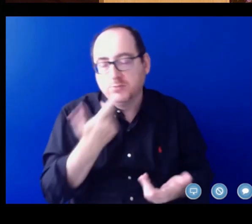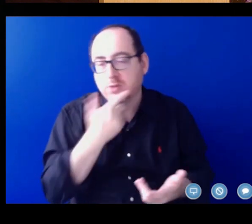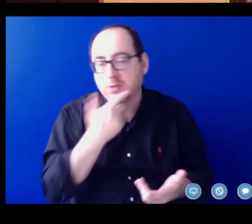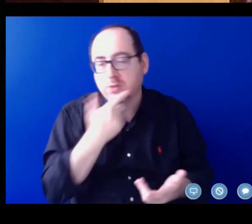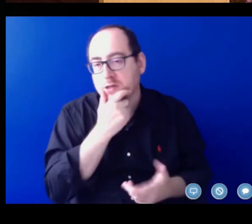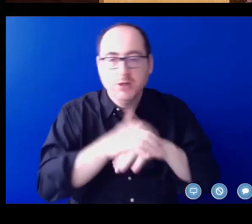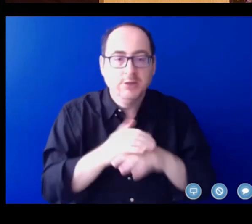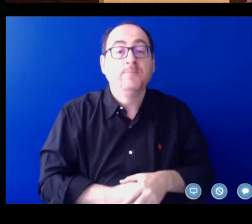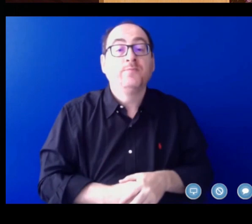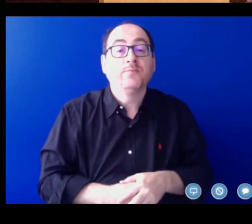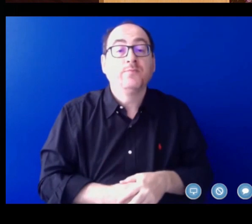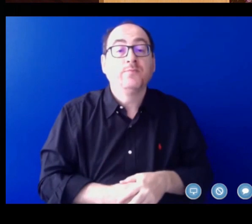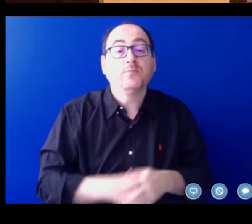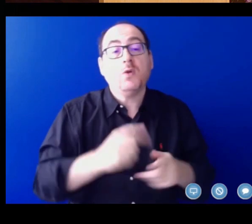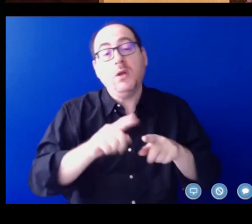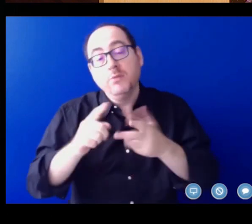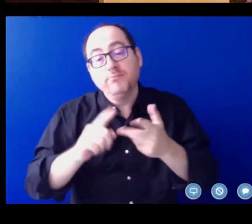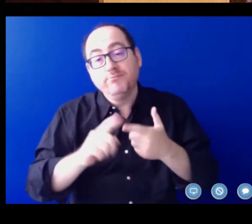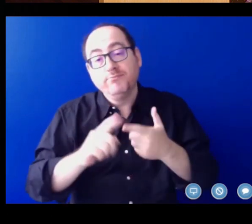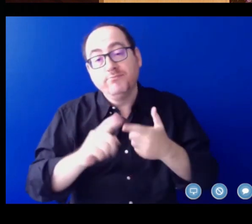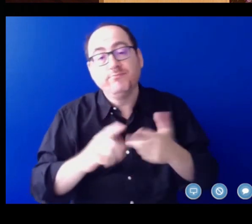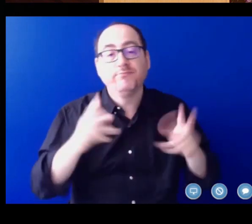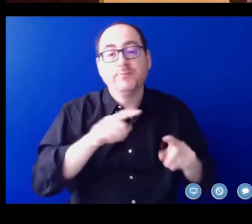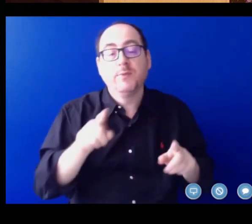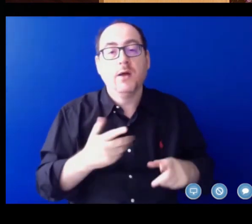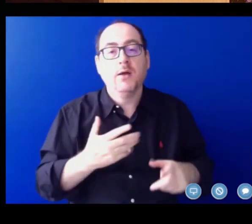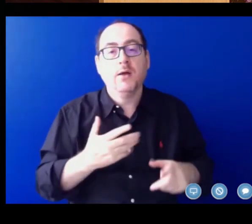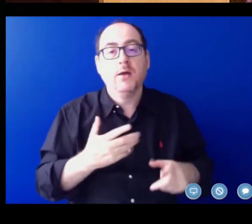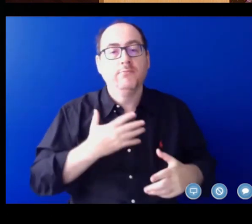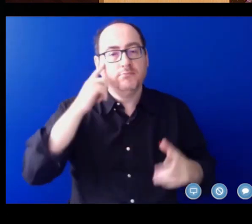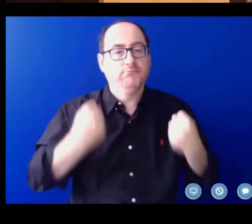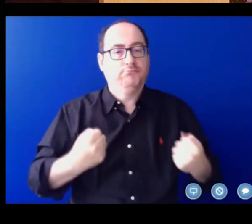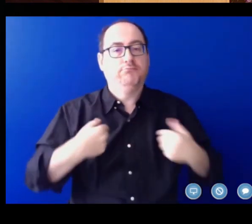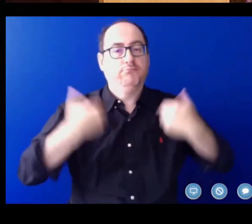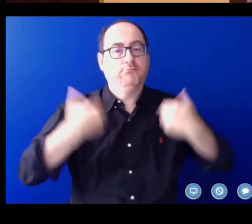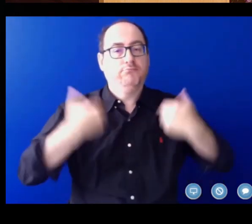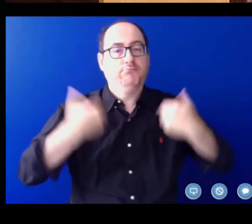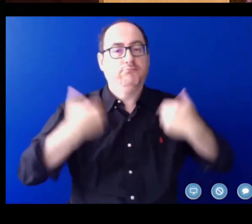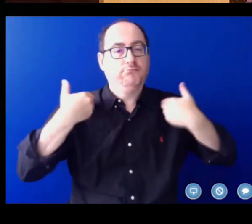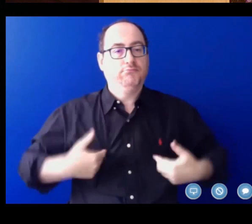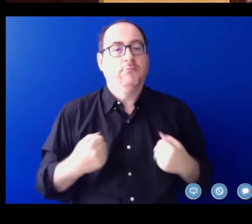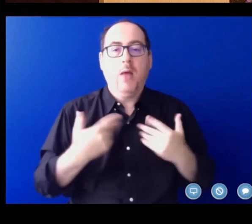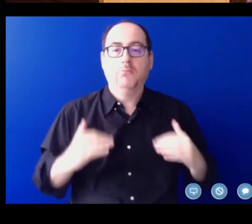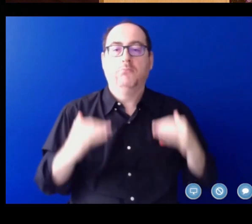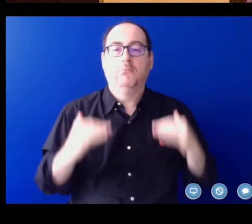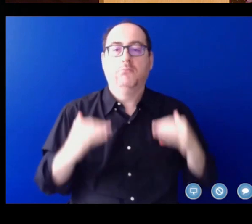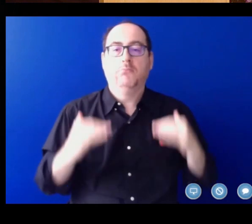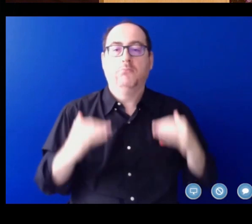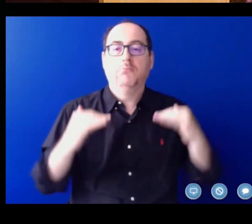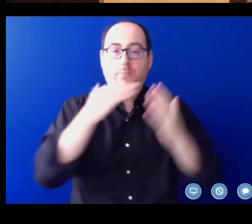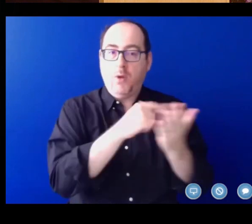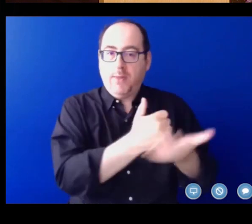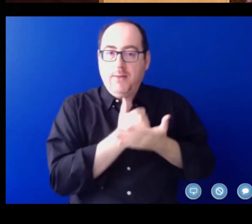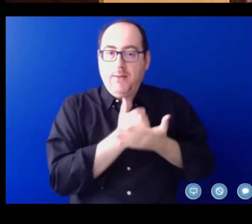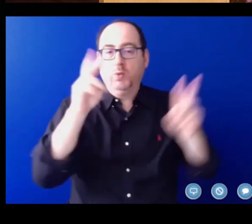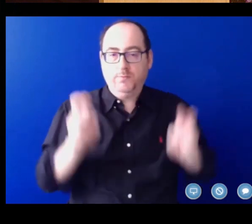been improved through the program. So this is just 2 quotes from students. I wasn't confident. Personally, I'm a shy person. So after this, I